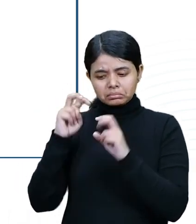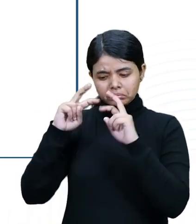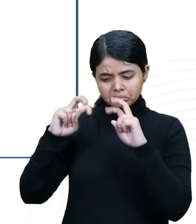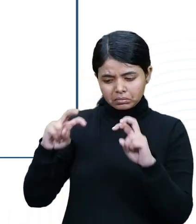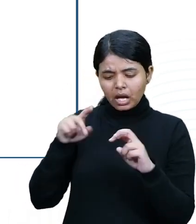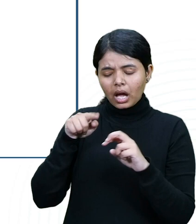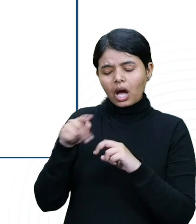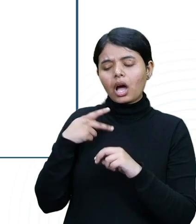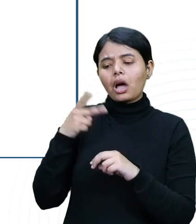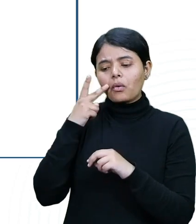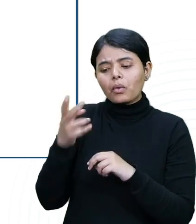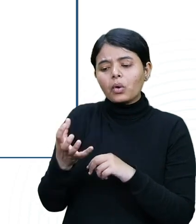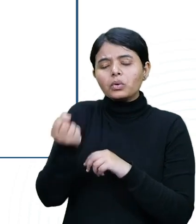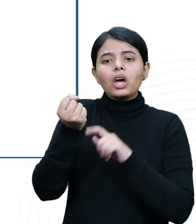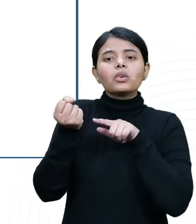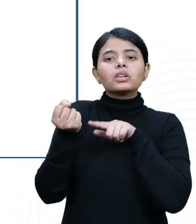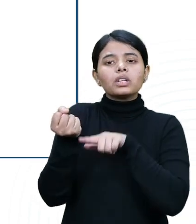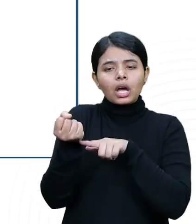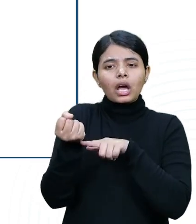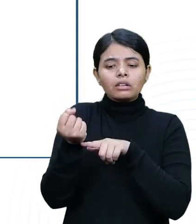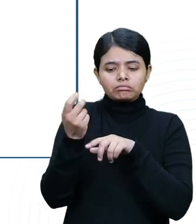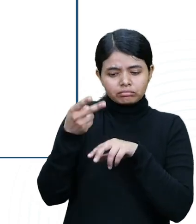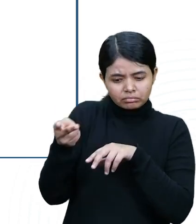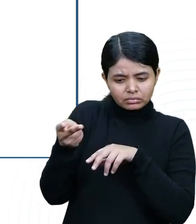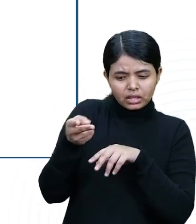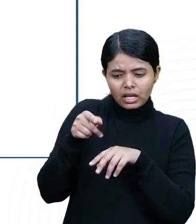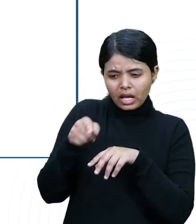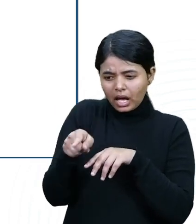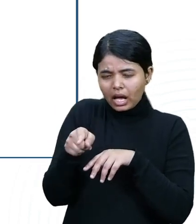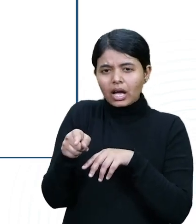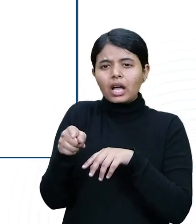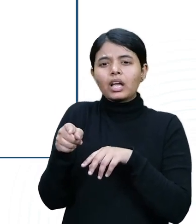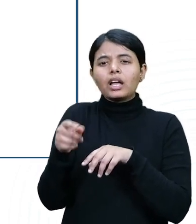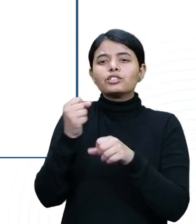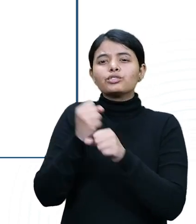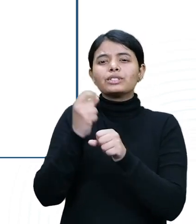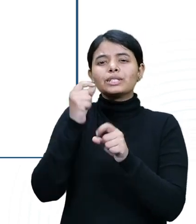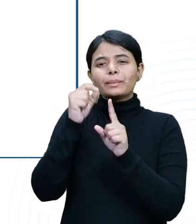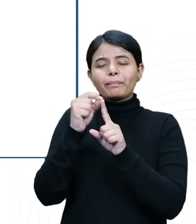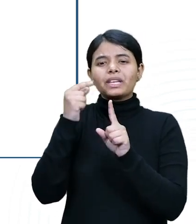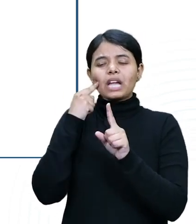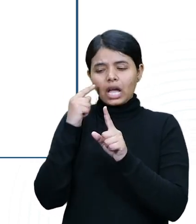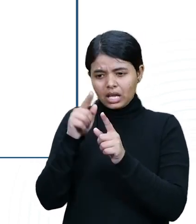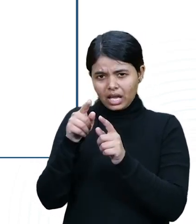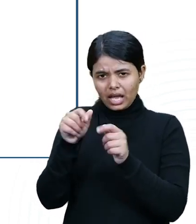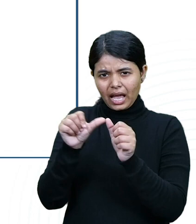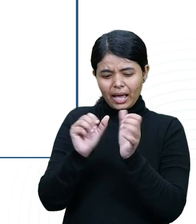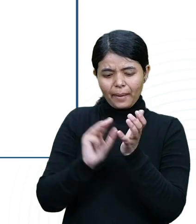CID fragmentation to get the final fragmentation of the GPI glycans.